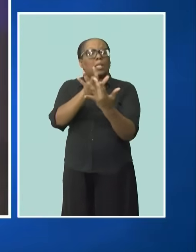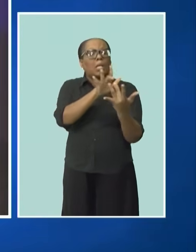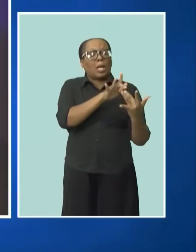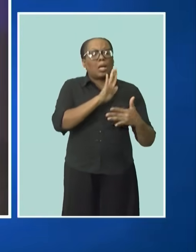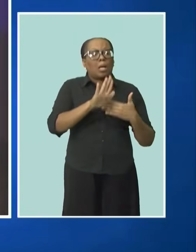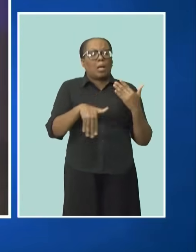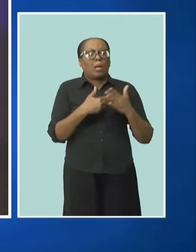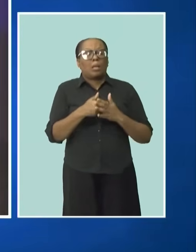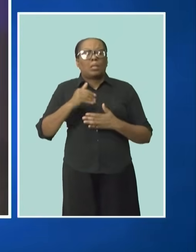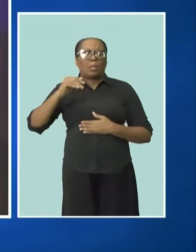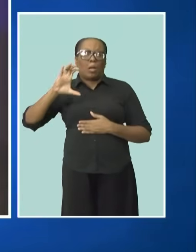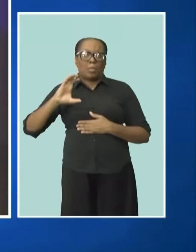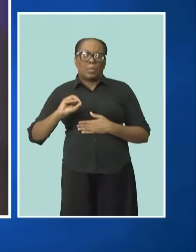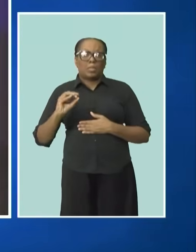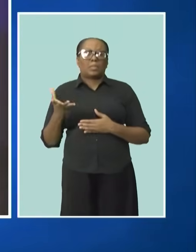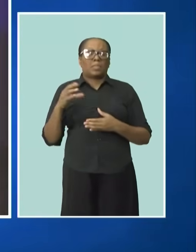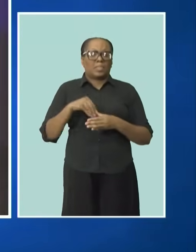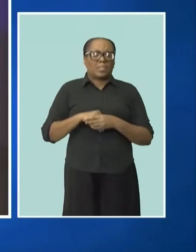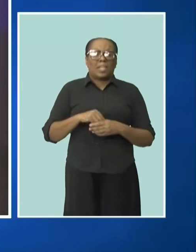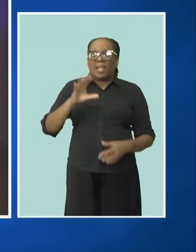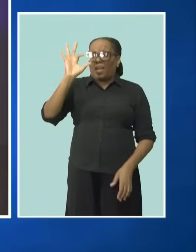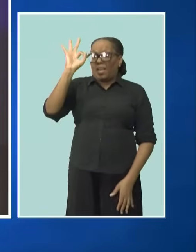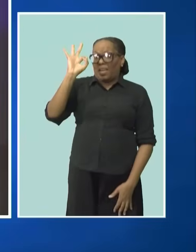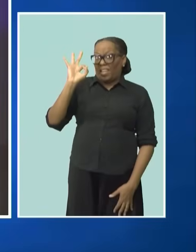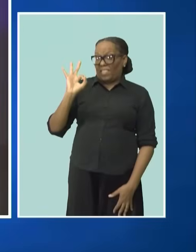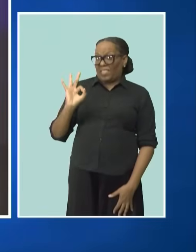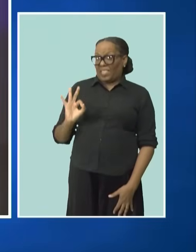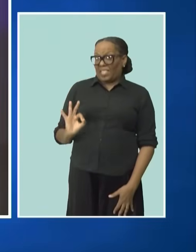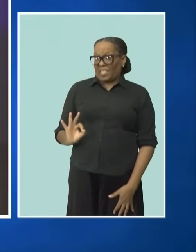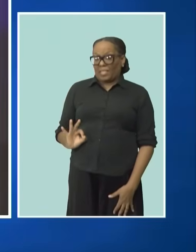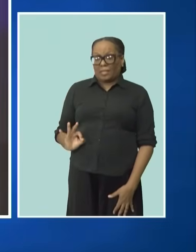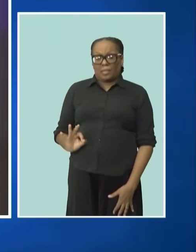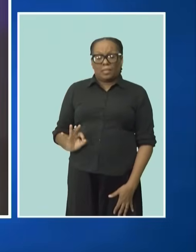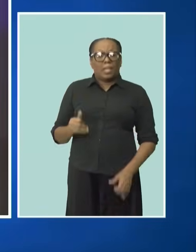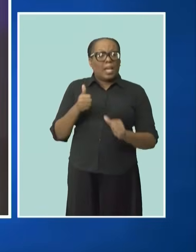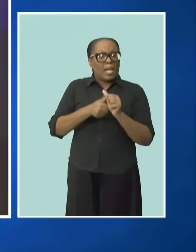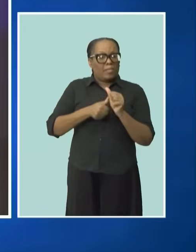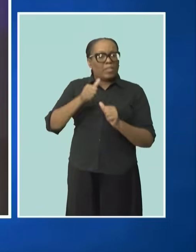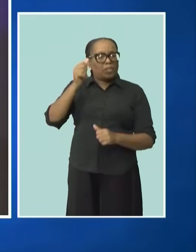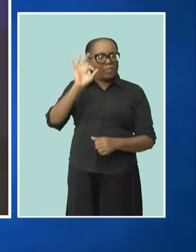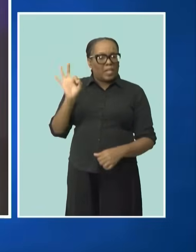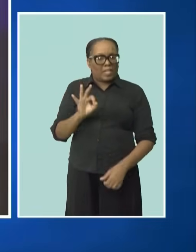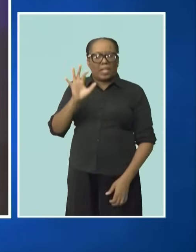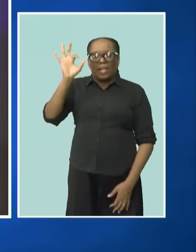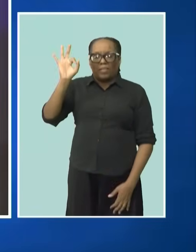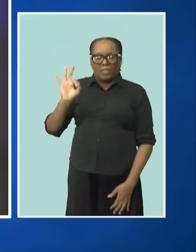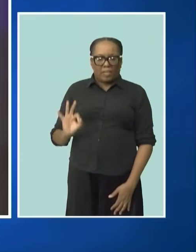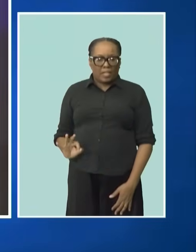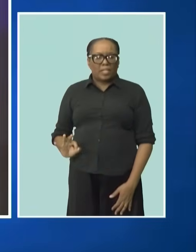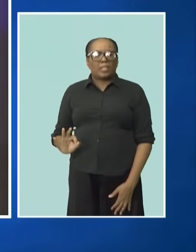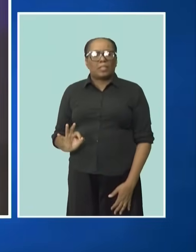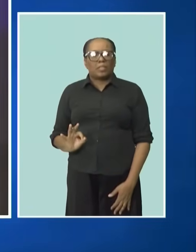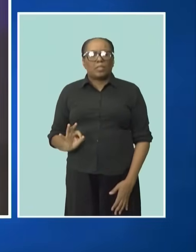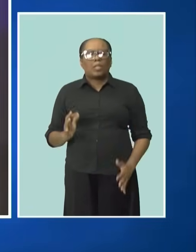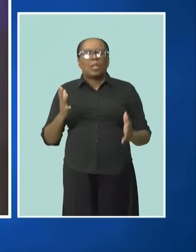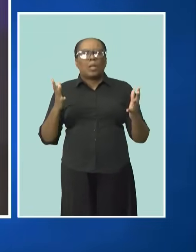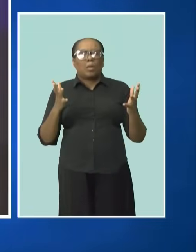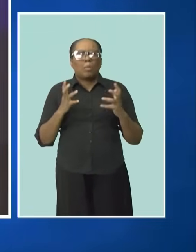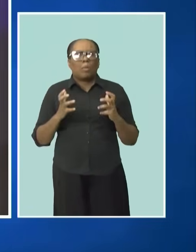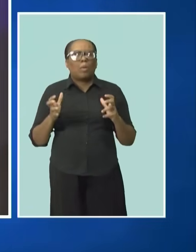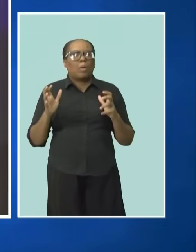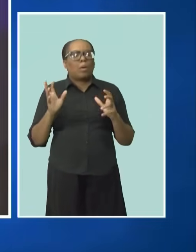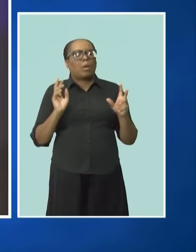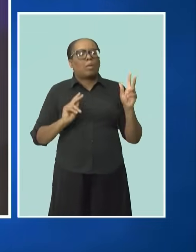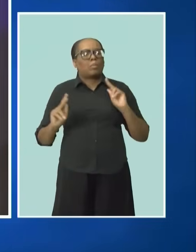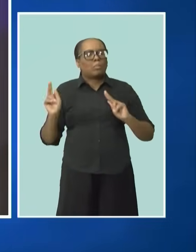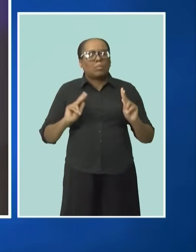participate and have every Friday as morally dressed down day, morally